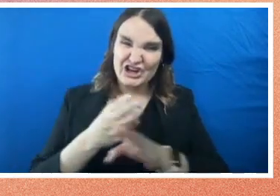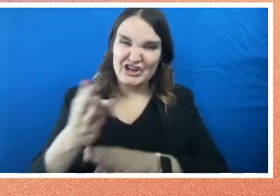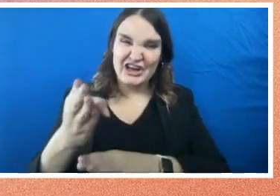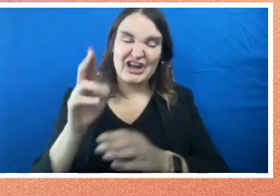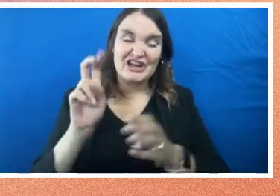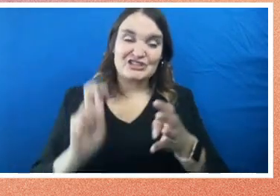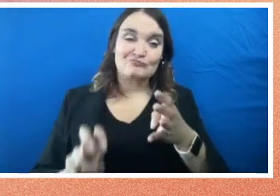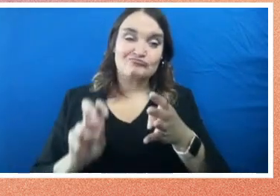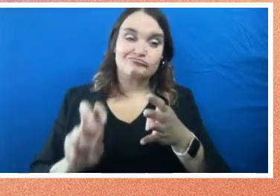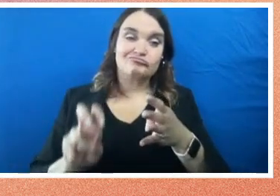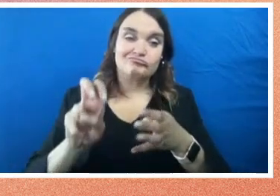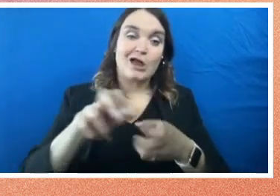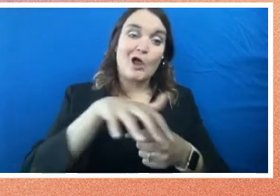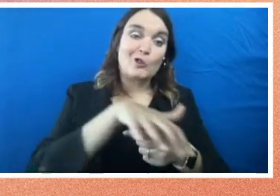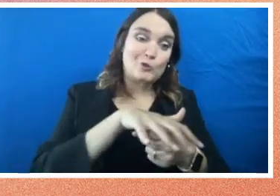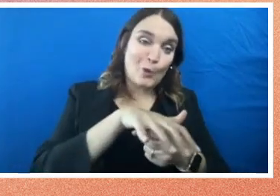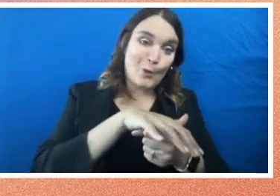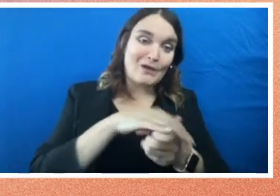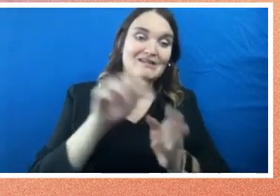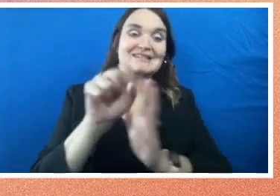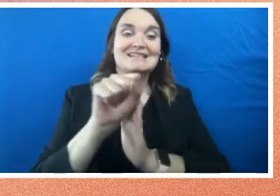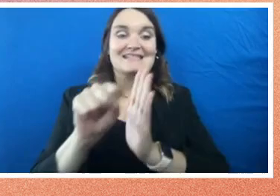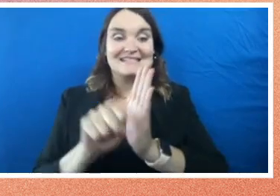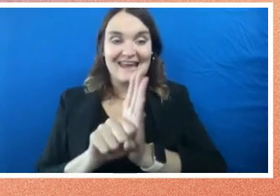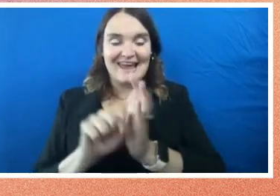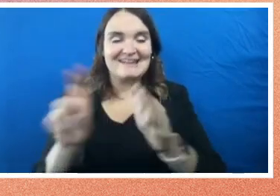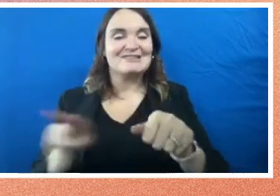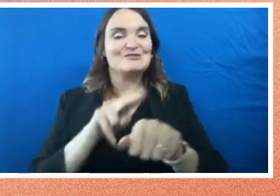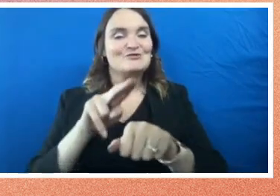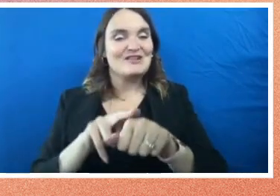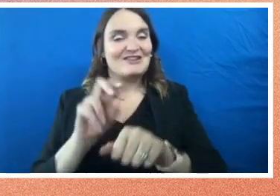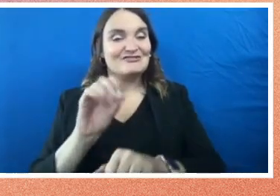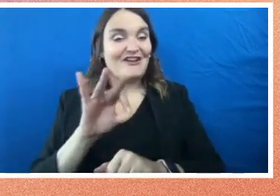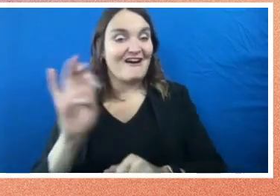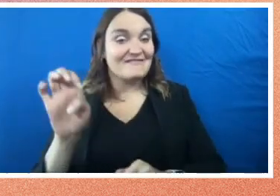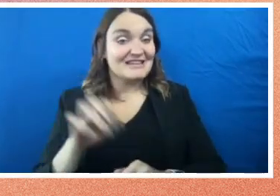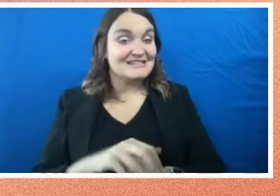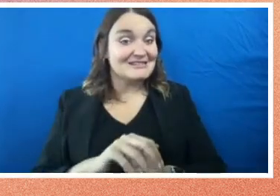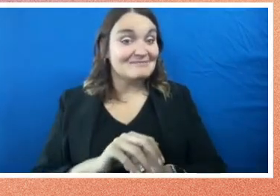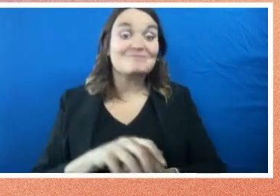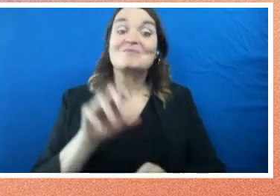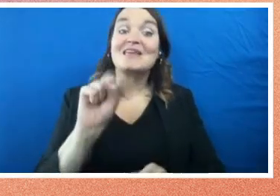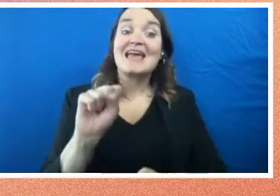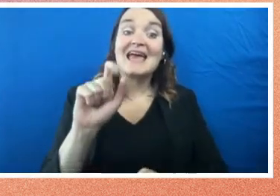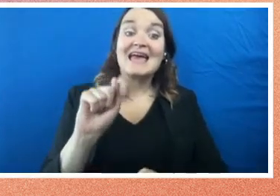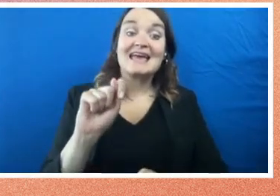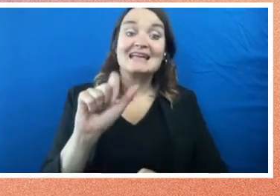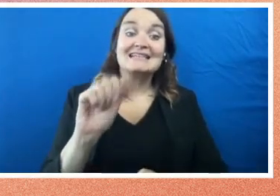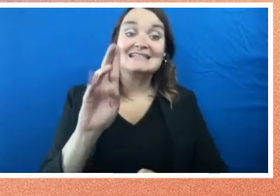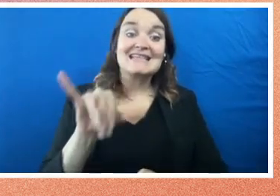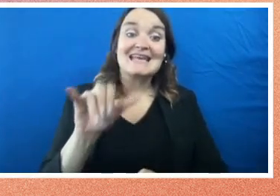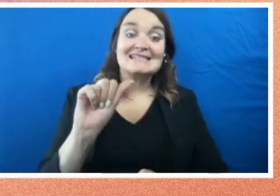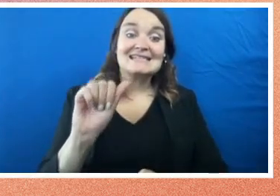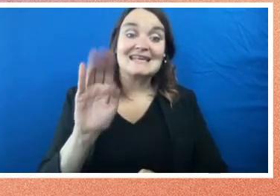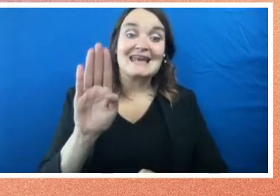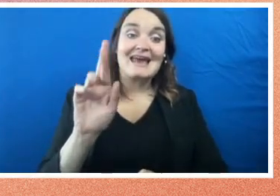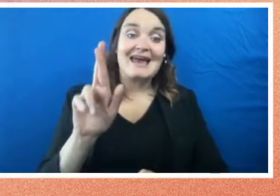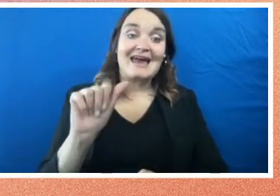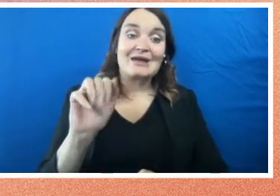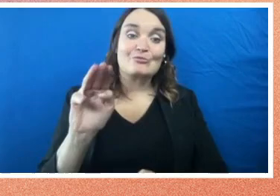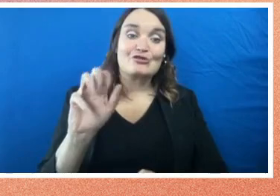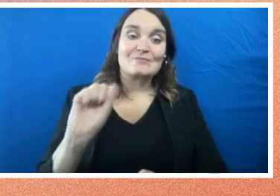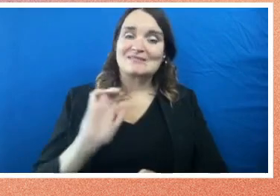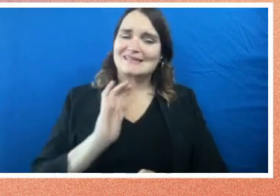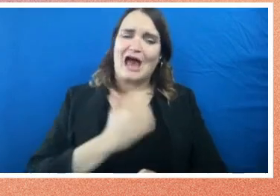to state to national office. And meanwhile, Stacey Abrams, our hero, our first Gabrielle